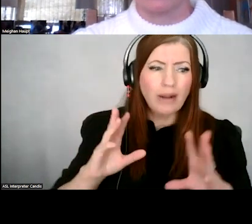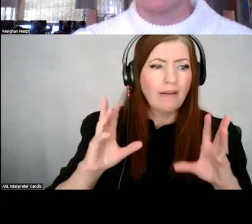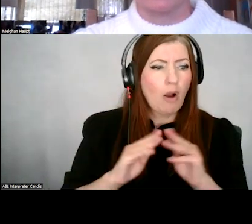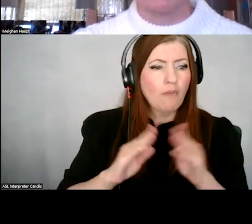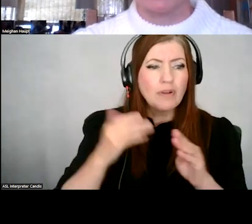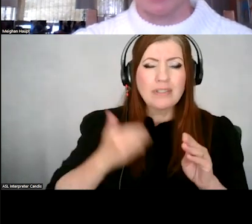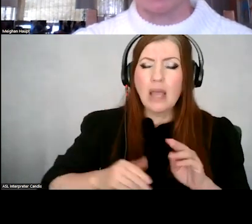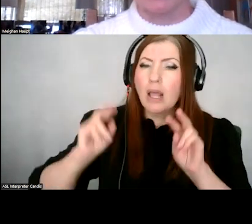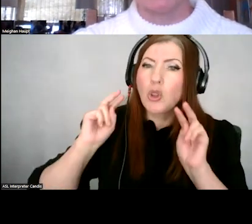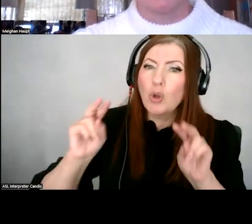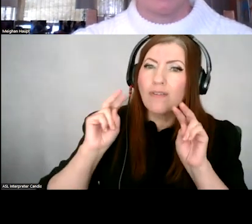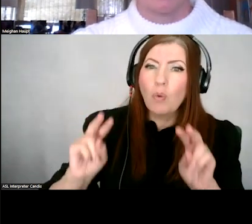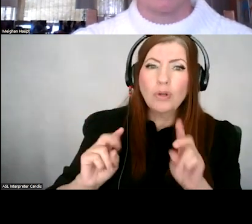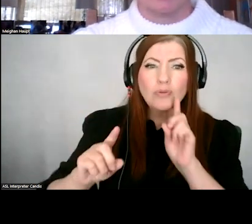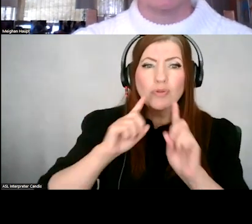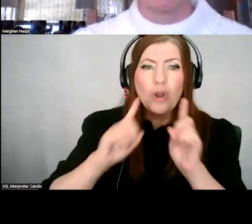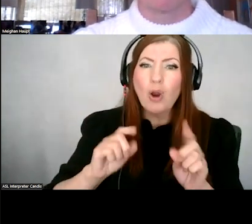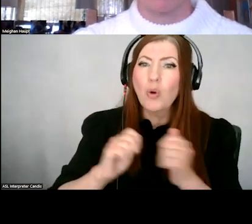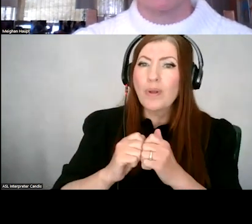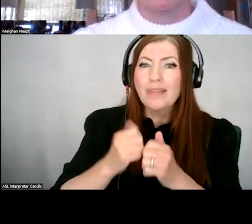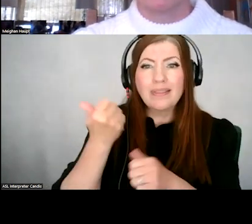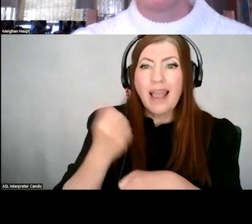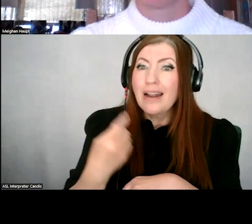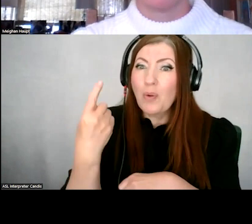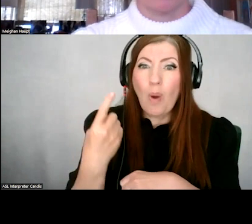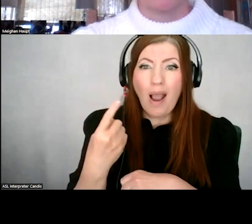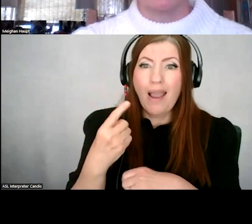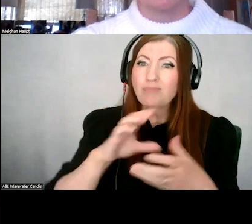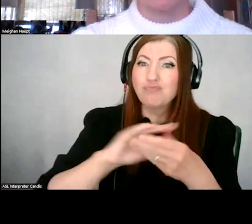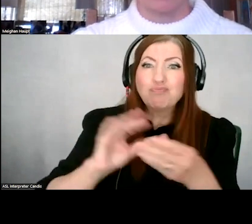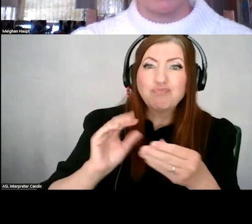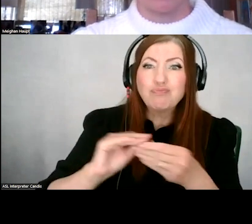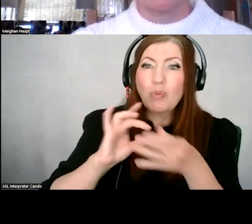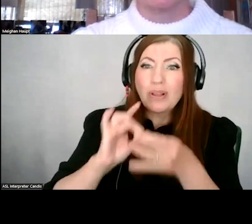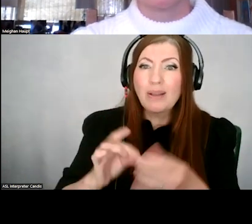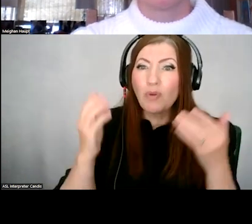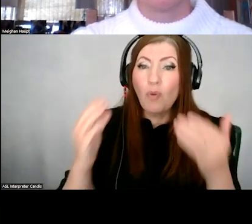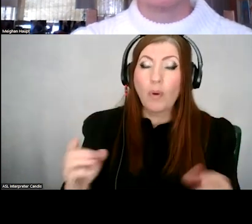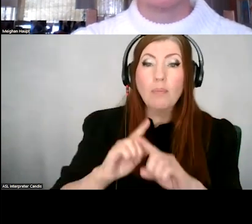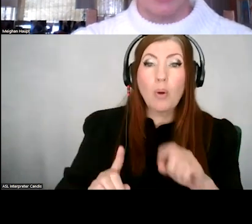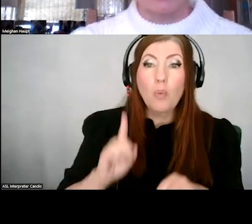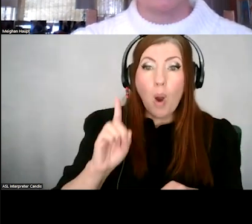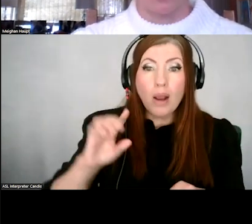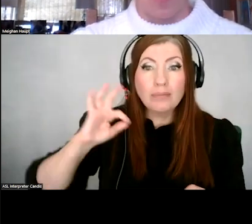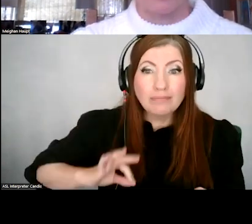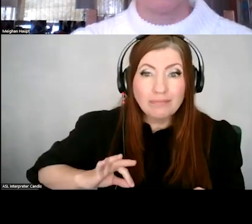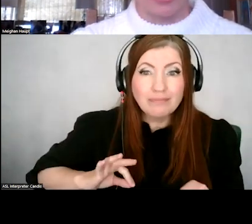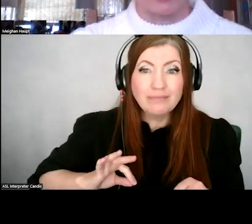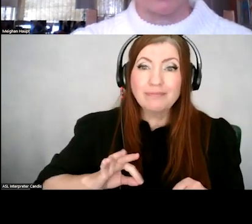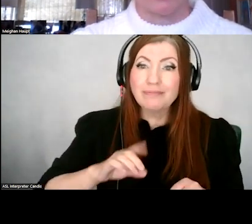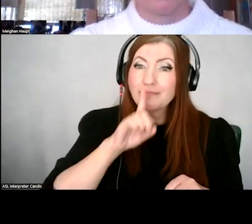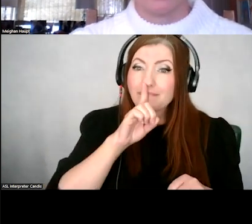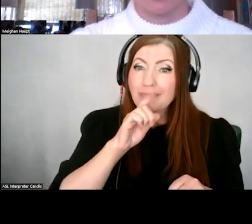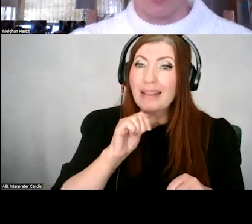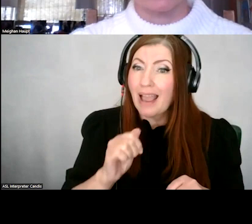to talking with anybody about it as we move forward. But the one thing I took away was there is not one